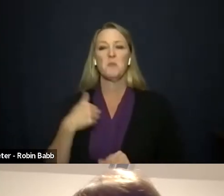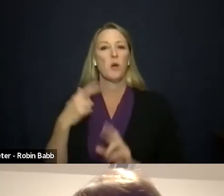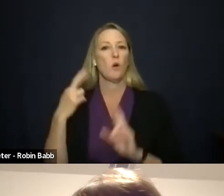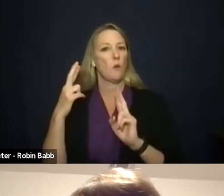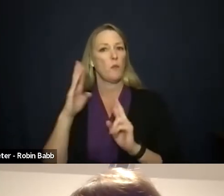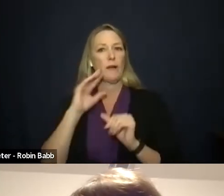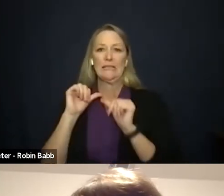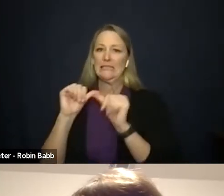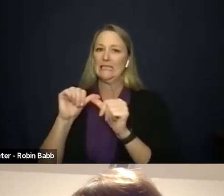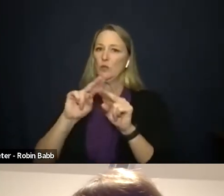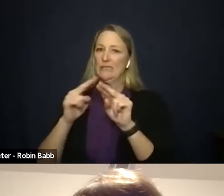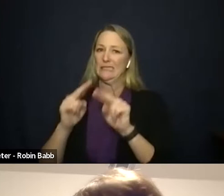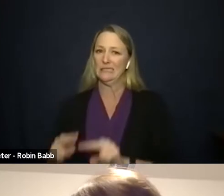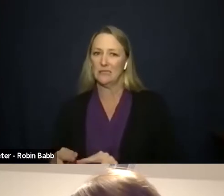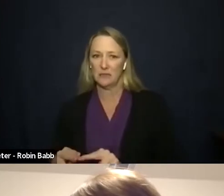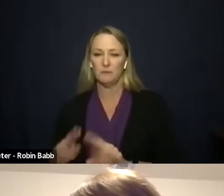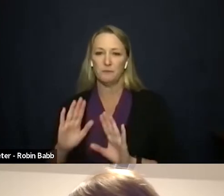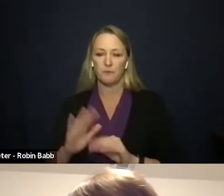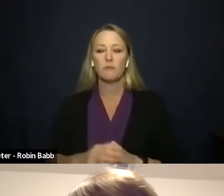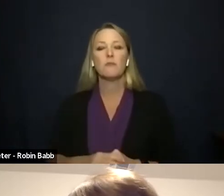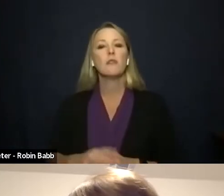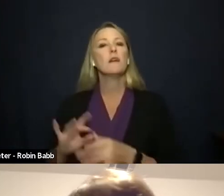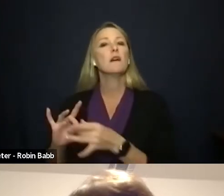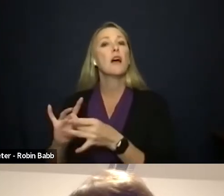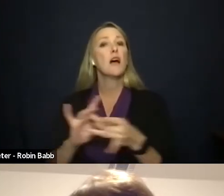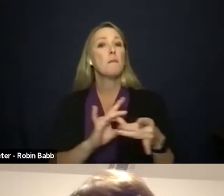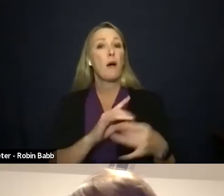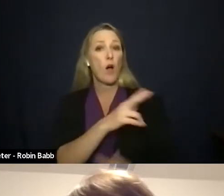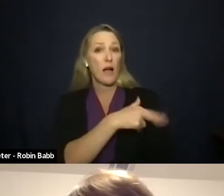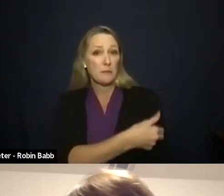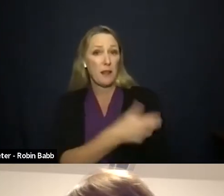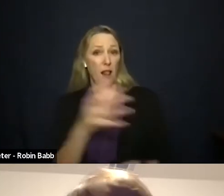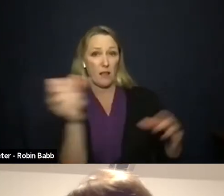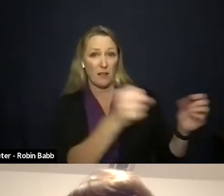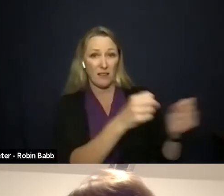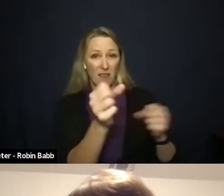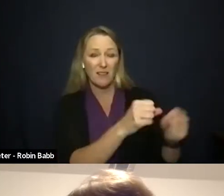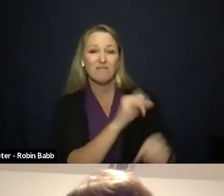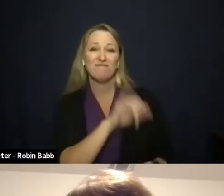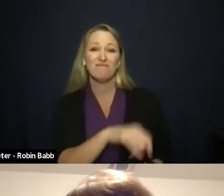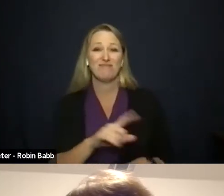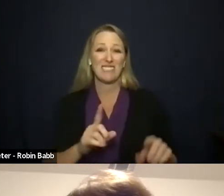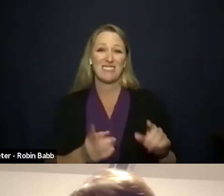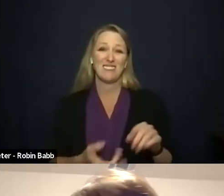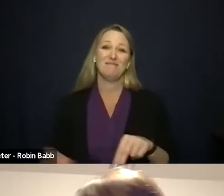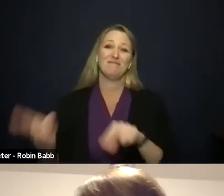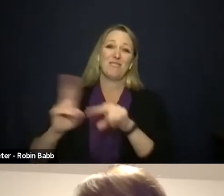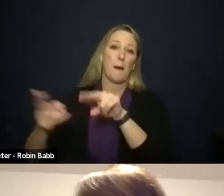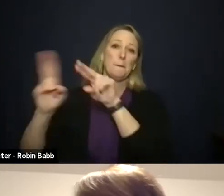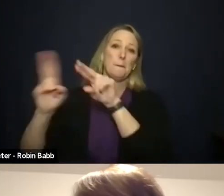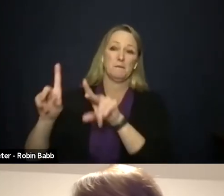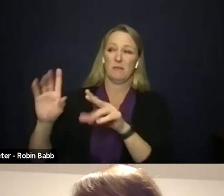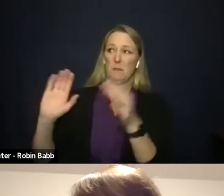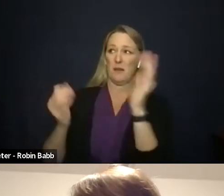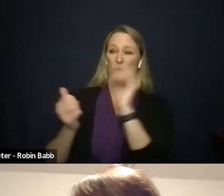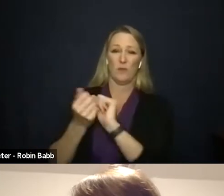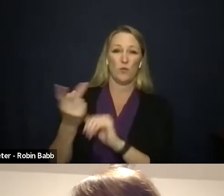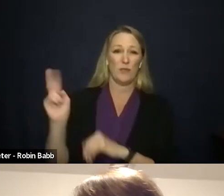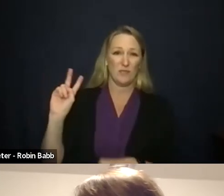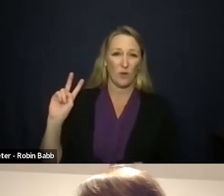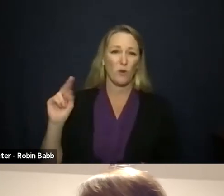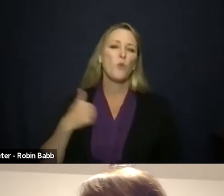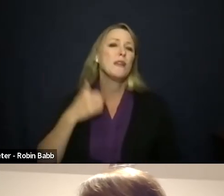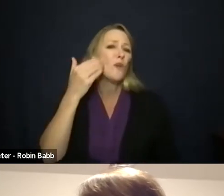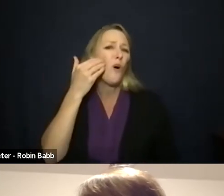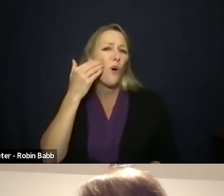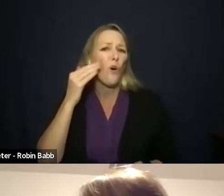continue to decrease in terms of hospitalizations those are up from two weeks ago and we know there's a lag time